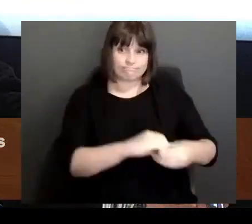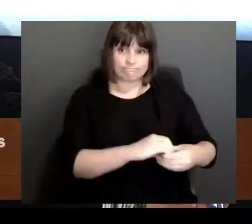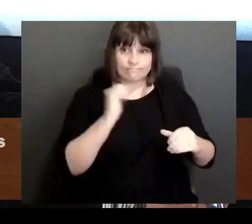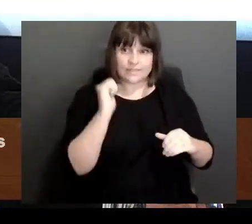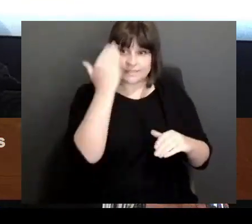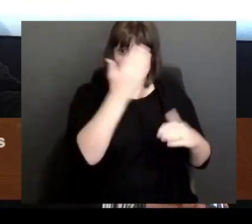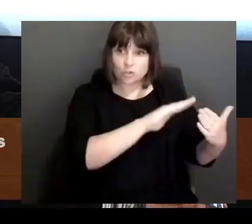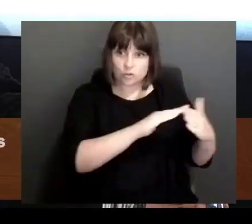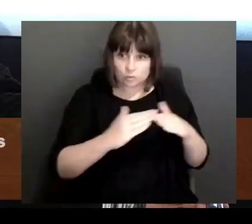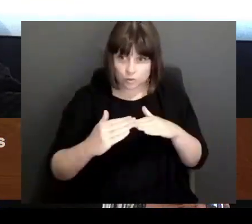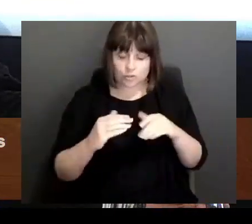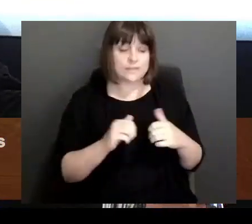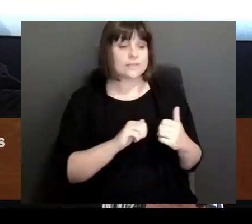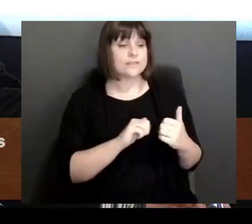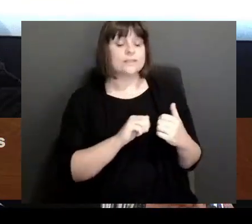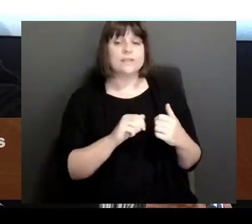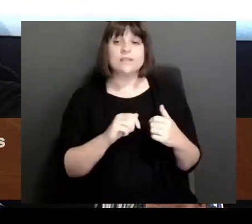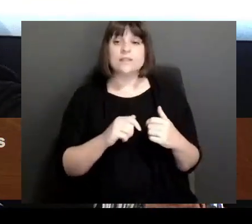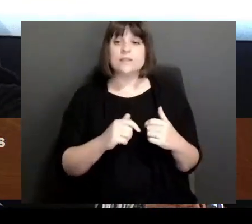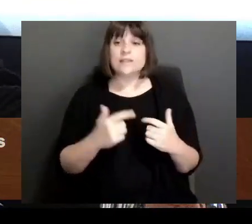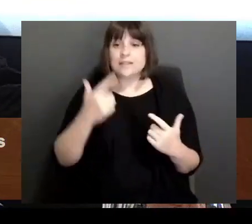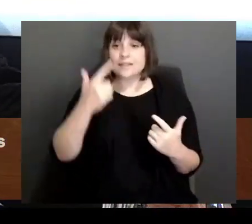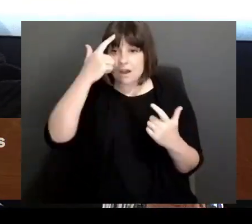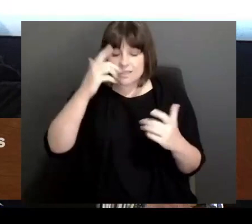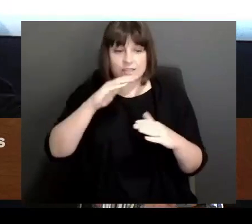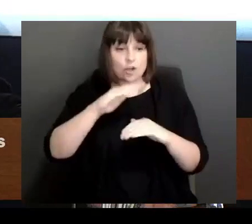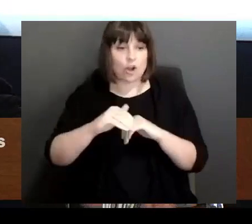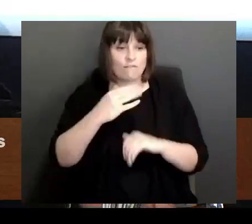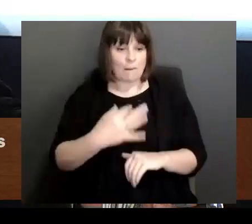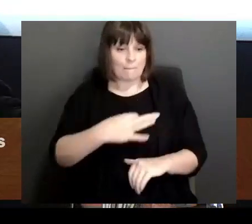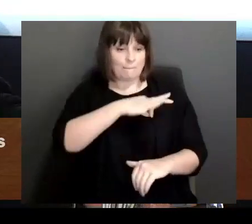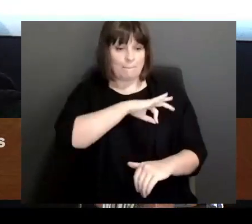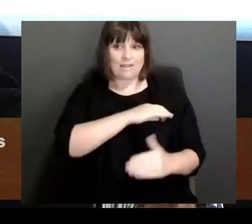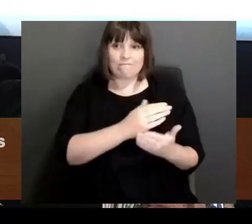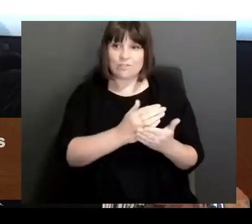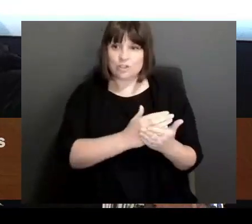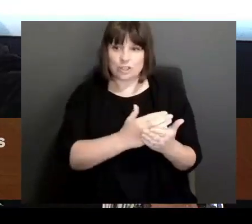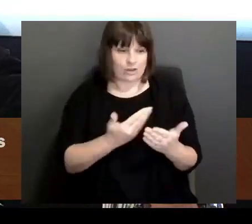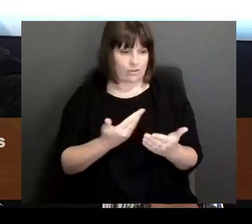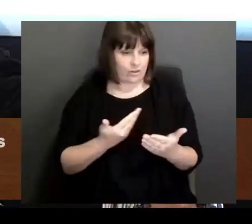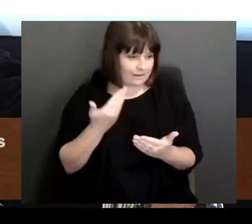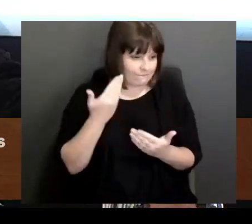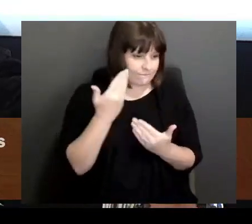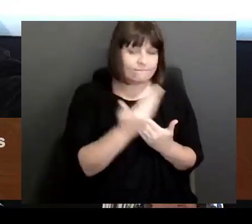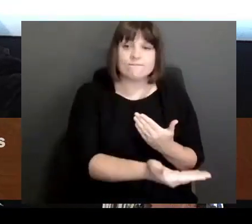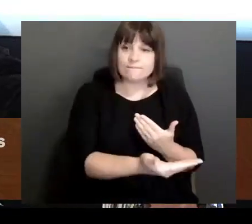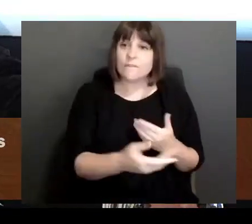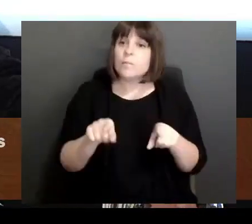concept of community benefit sharing, traditional owner benefit sharing, but also, of course, a